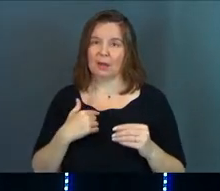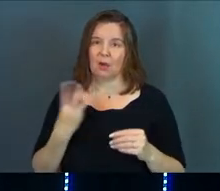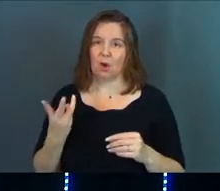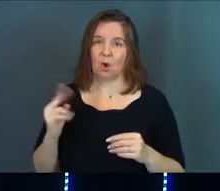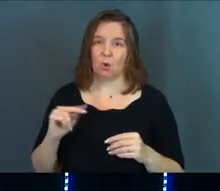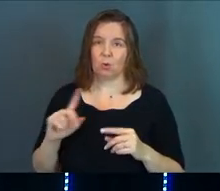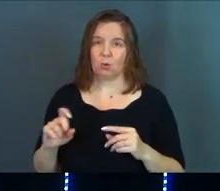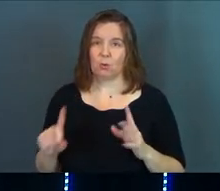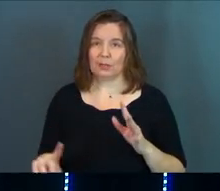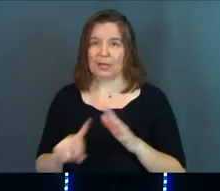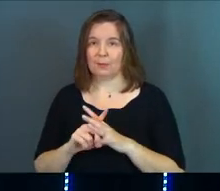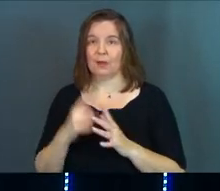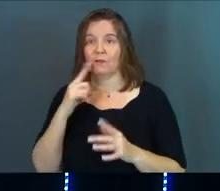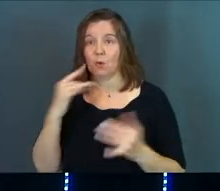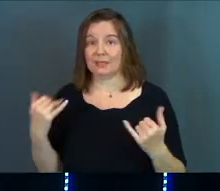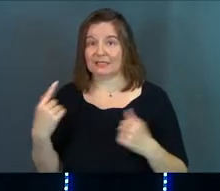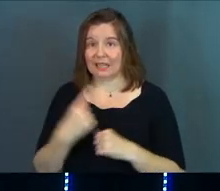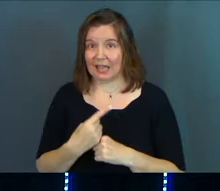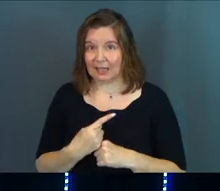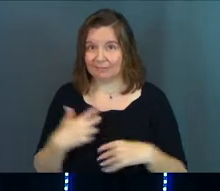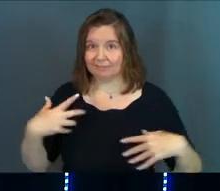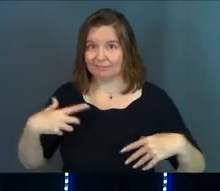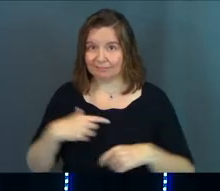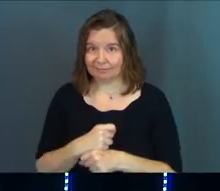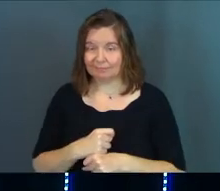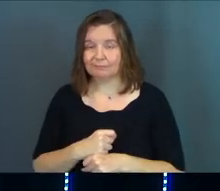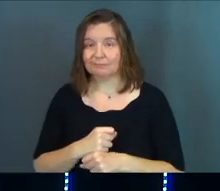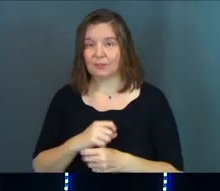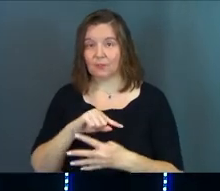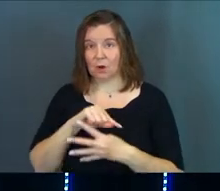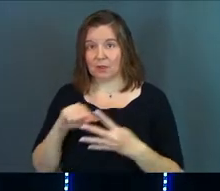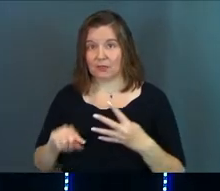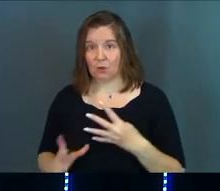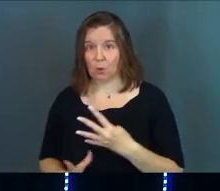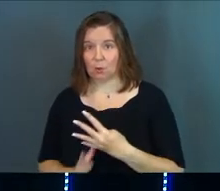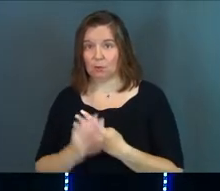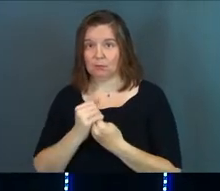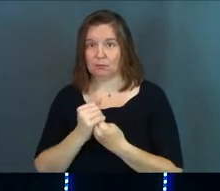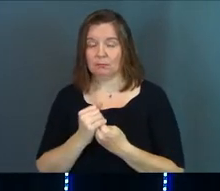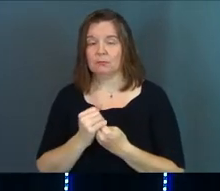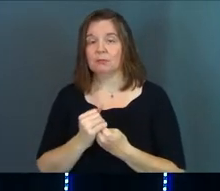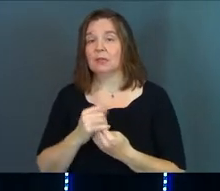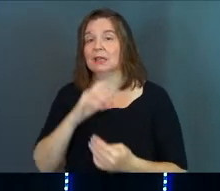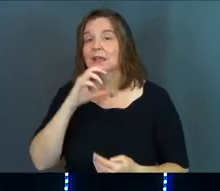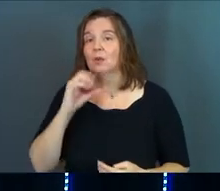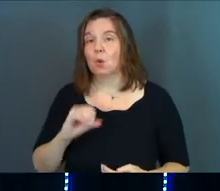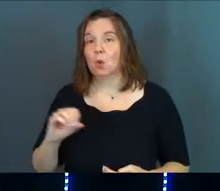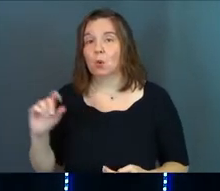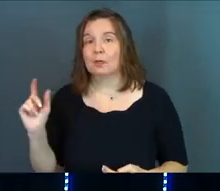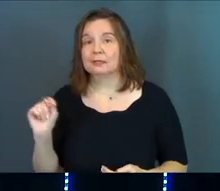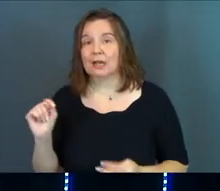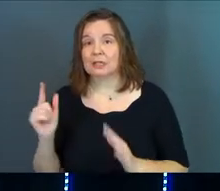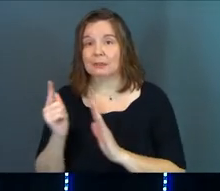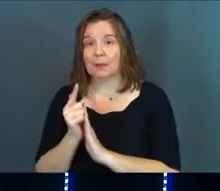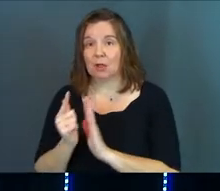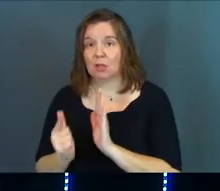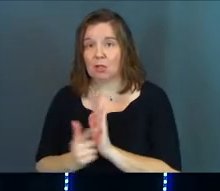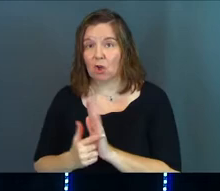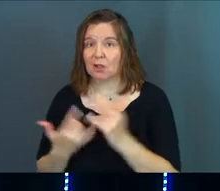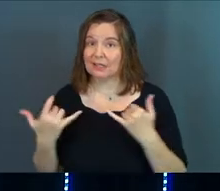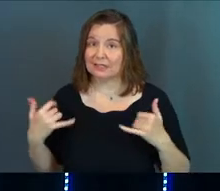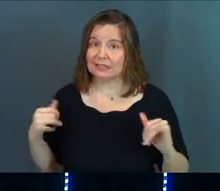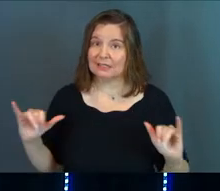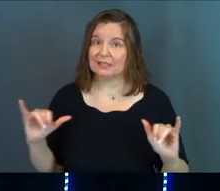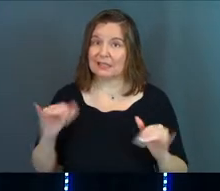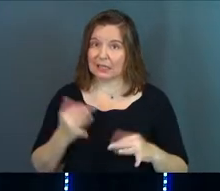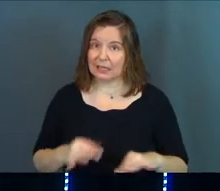our own question that we came up with for today, is to encompass these four questions, is the Old Testament law